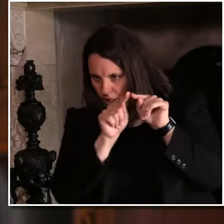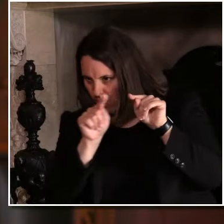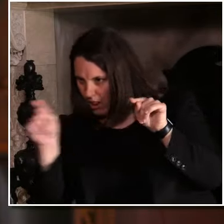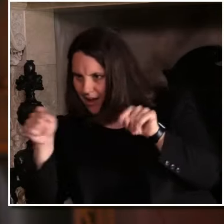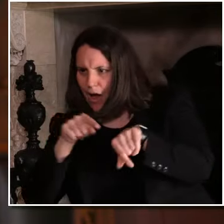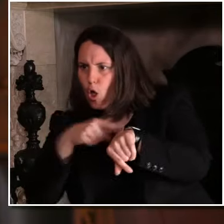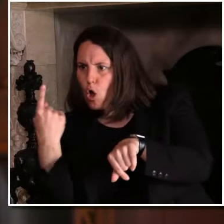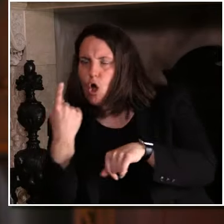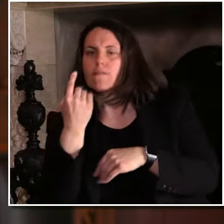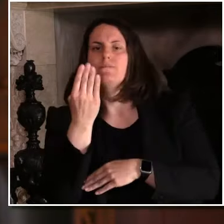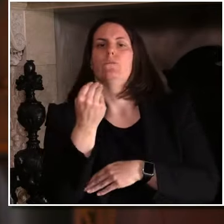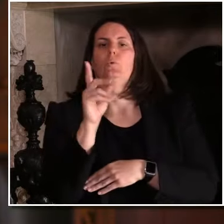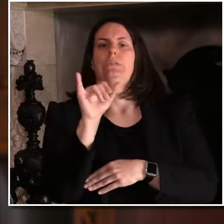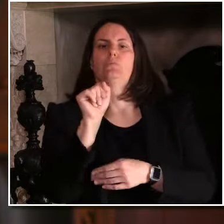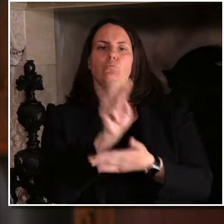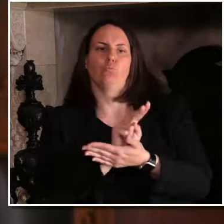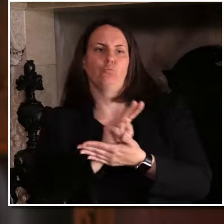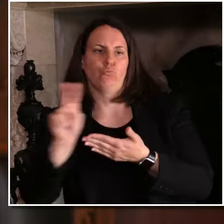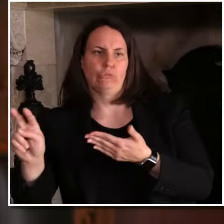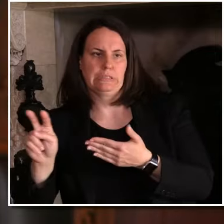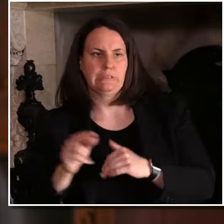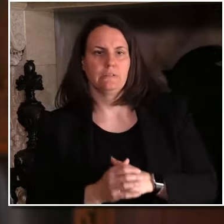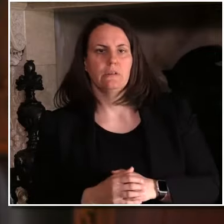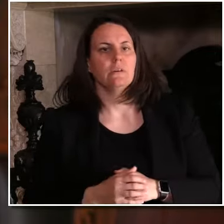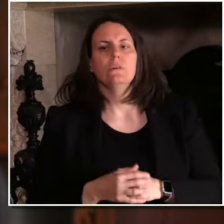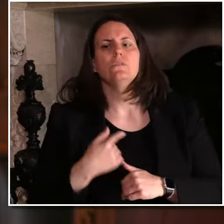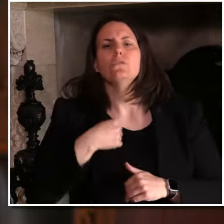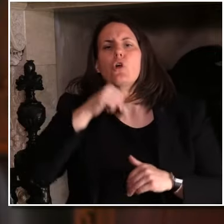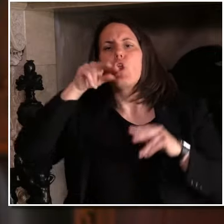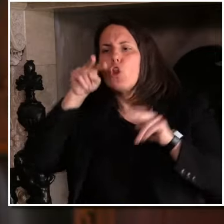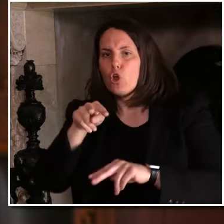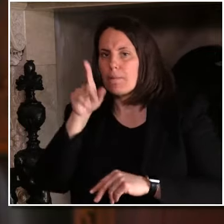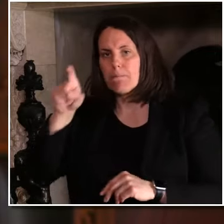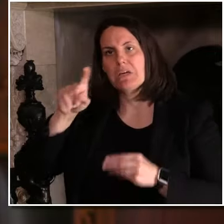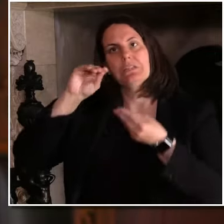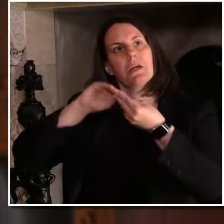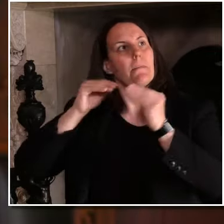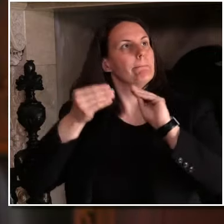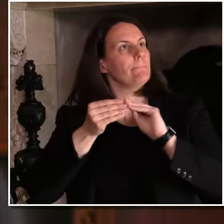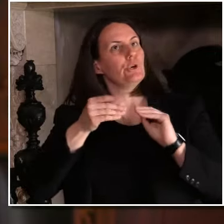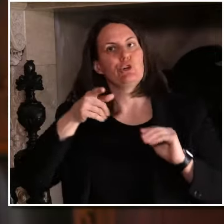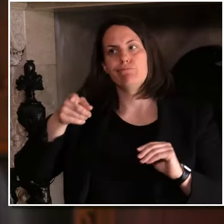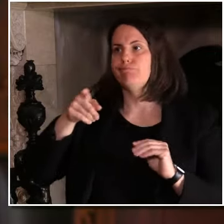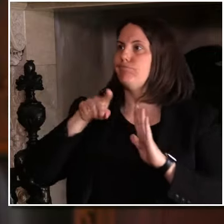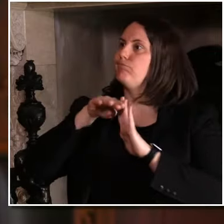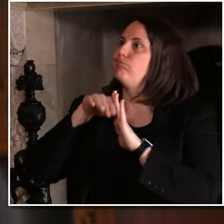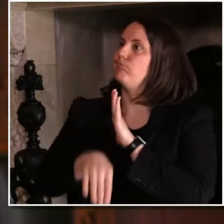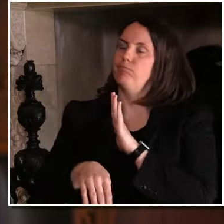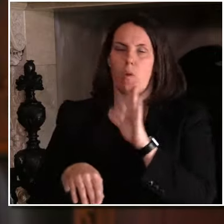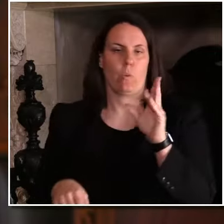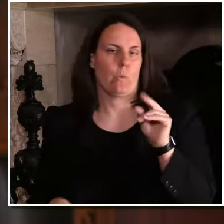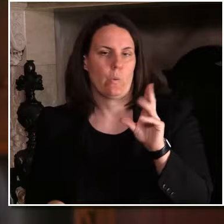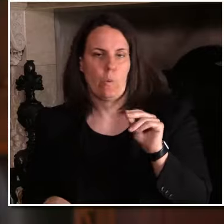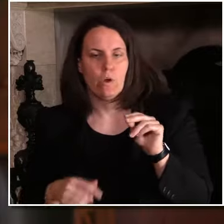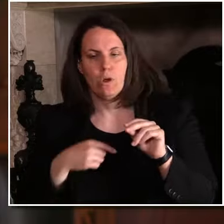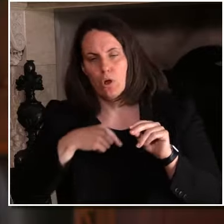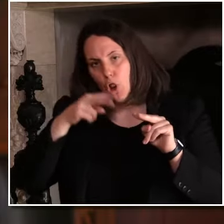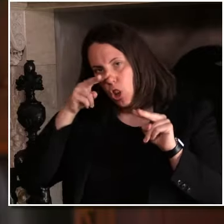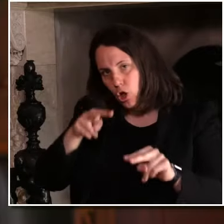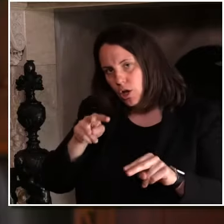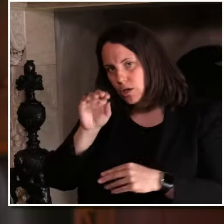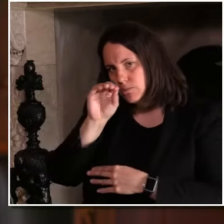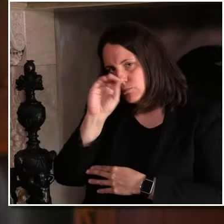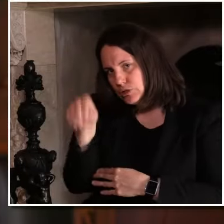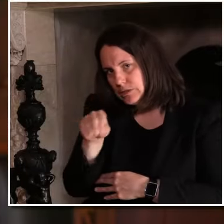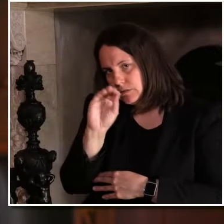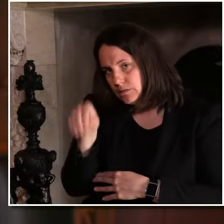total number of tests, so that you can smooth out some of those bumps, but also to think about it in a